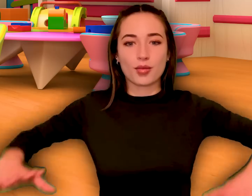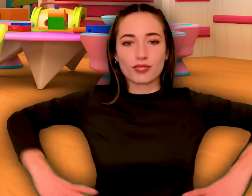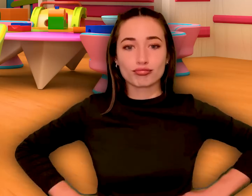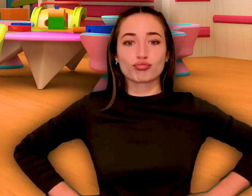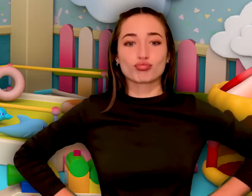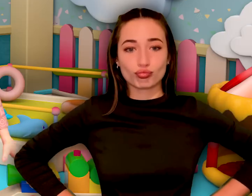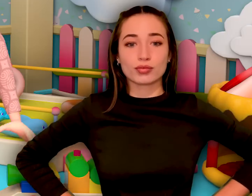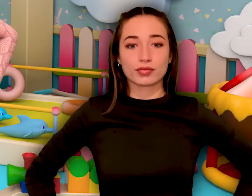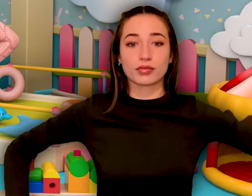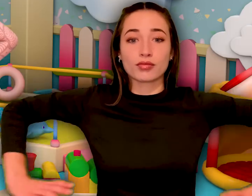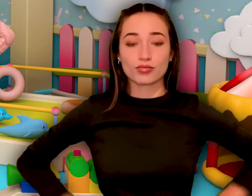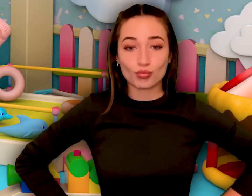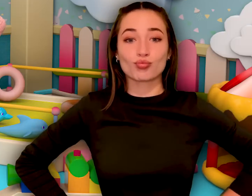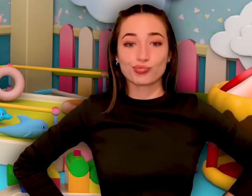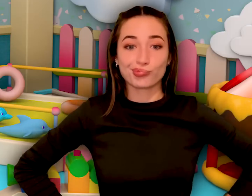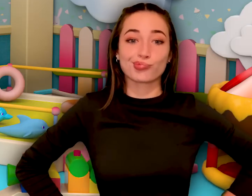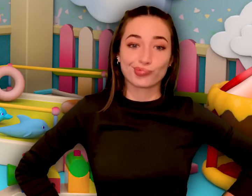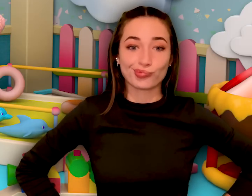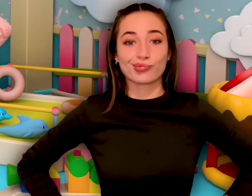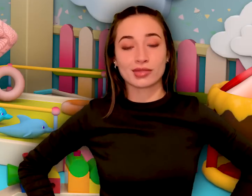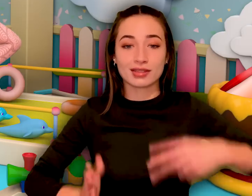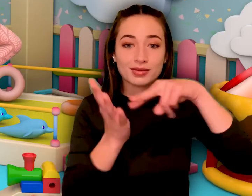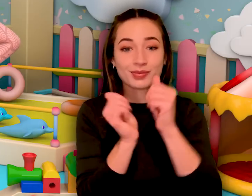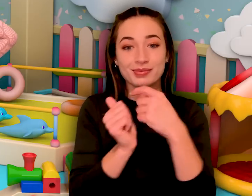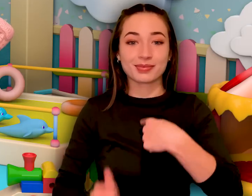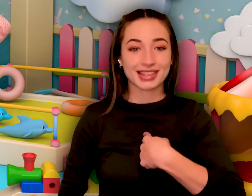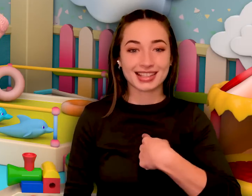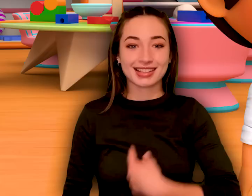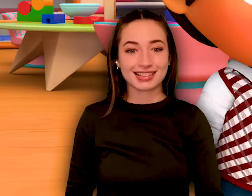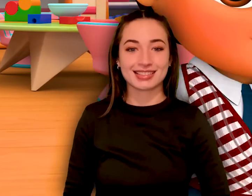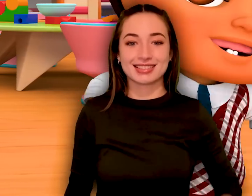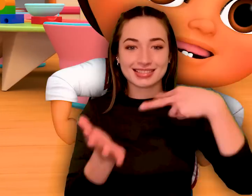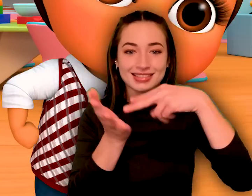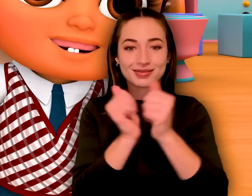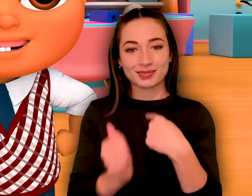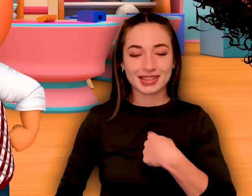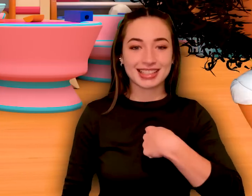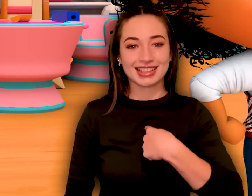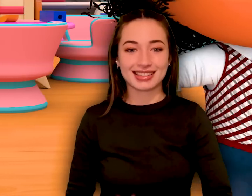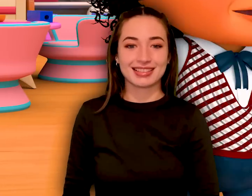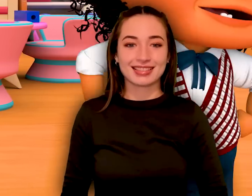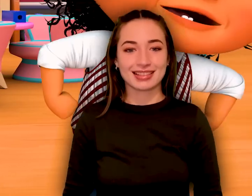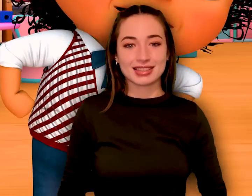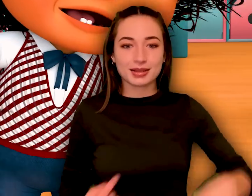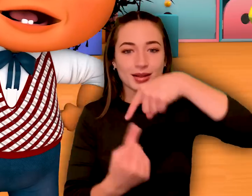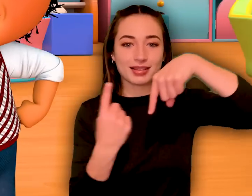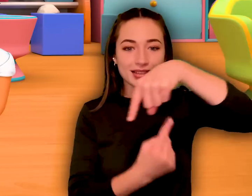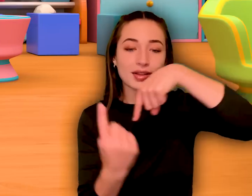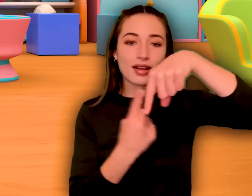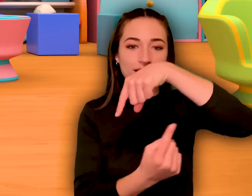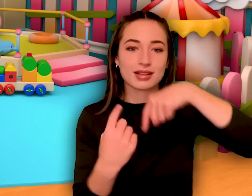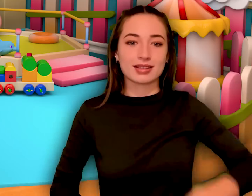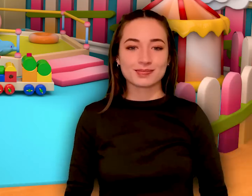hands round your waist hands round your waist Dance with Me Dance with Me